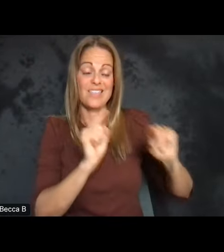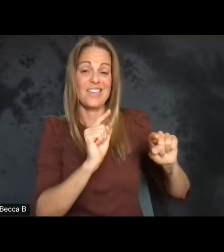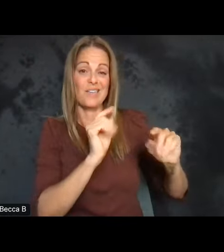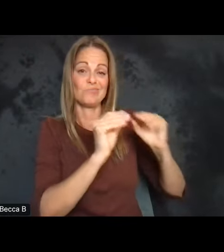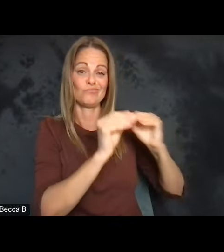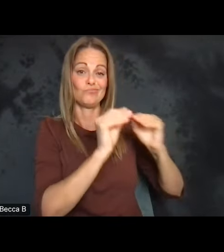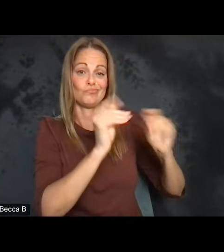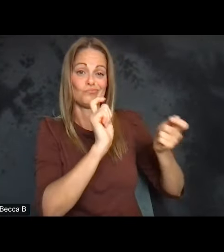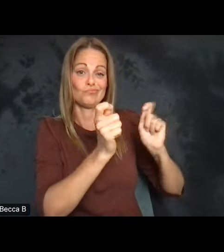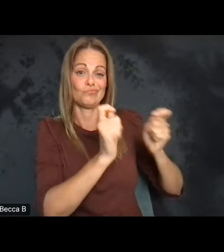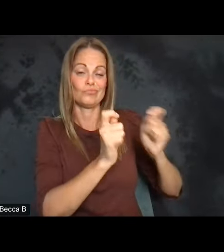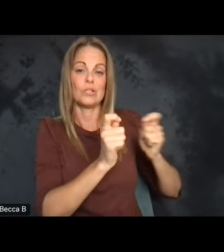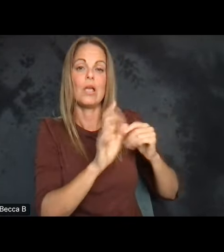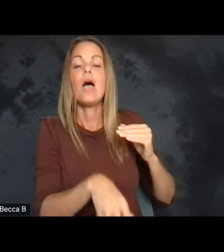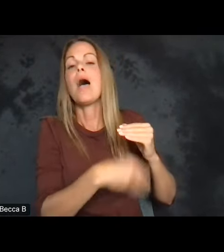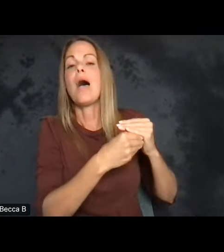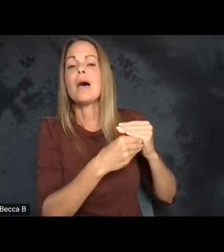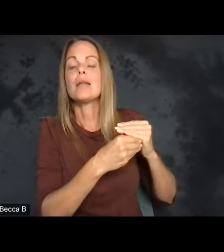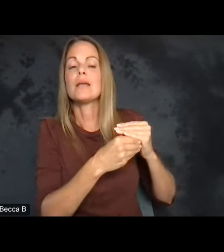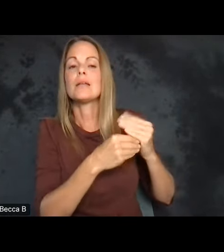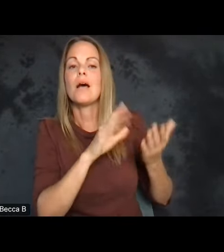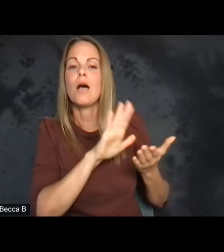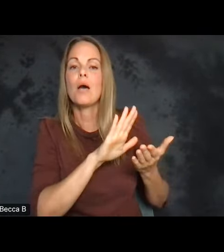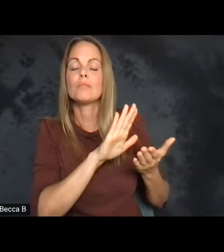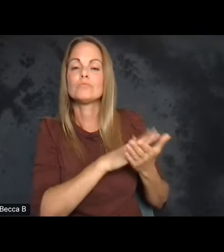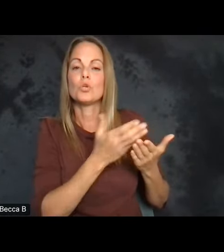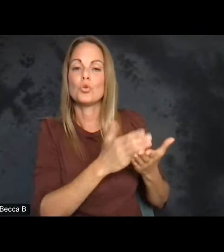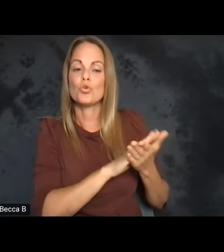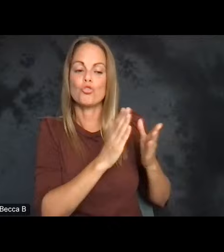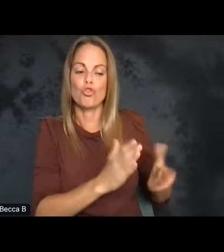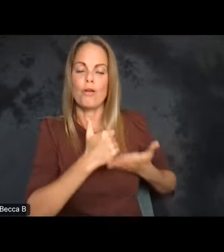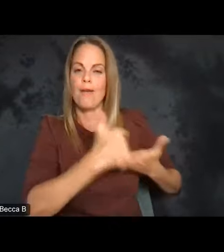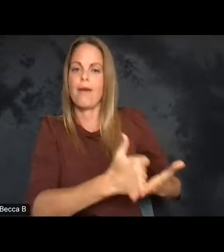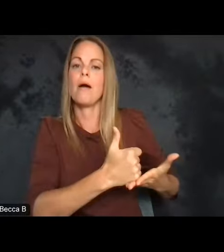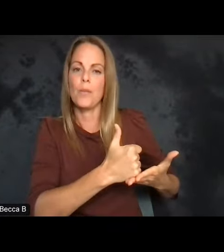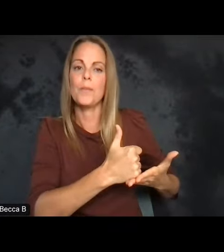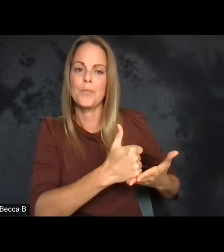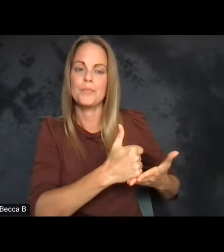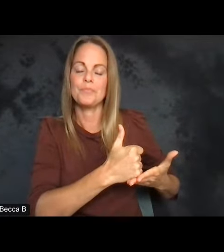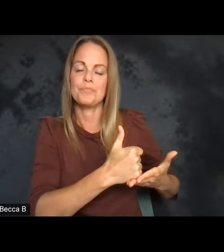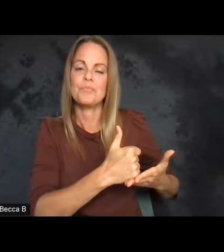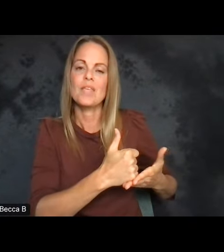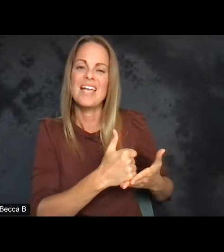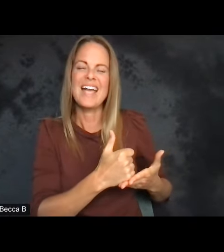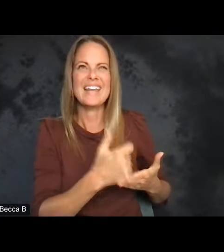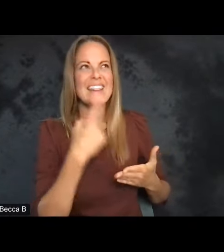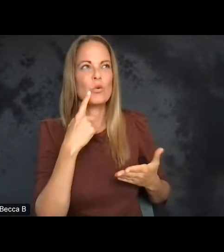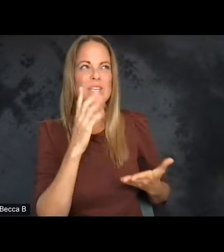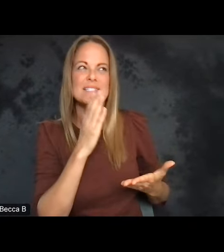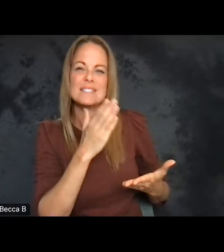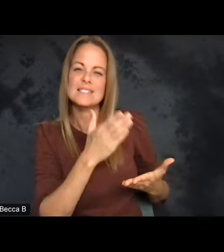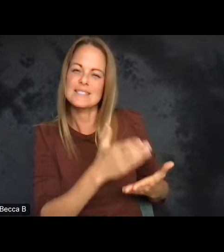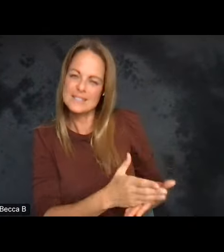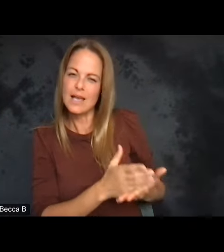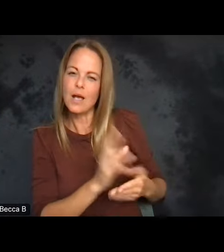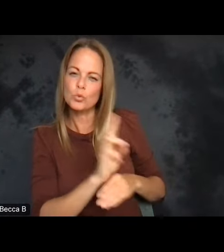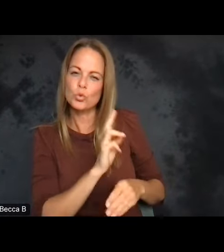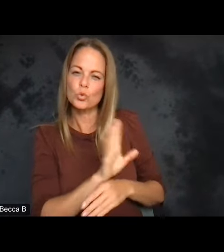our cooks and our ability to prepare meals for our residents. And that stopped here about a little over 2 years, just under 2 years ago, excuse